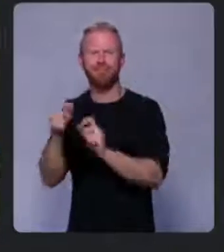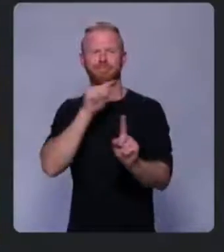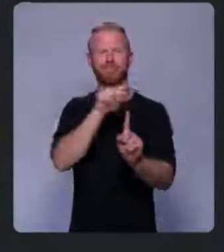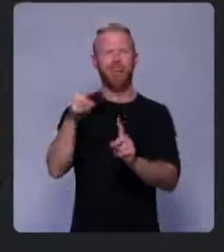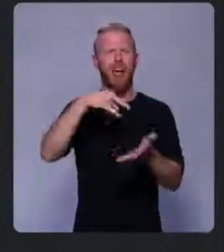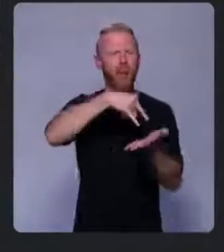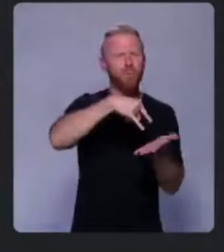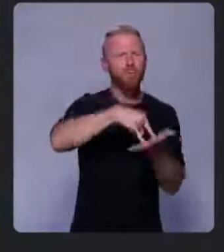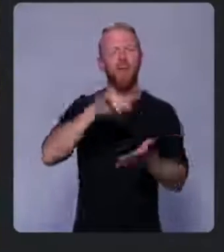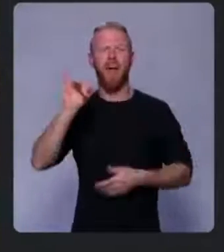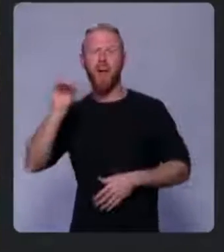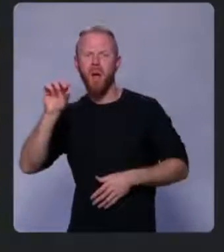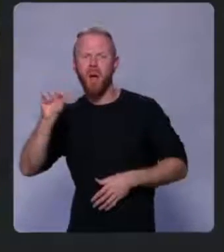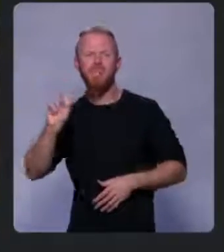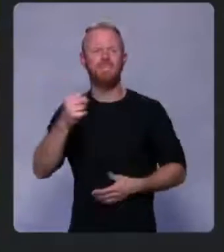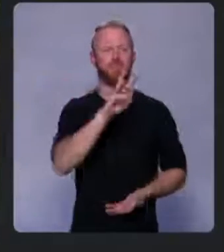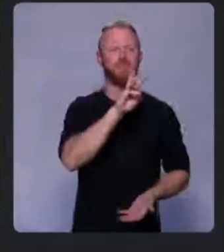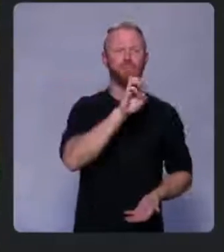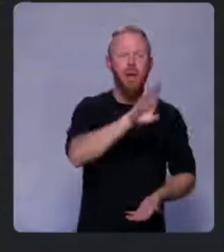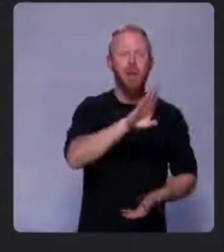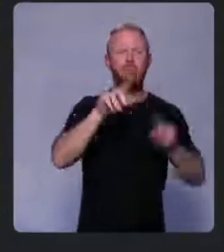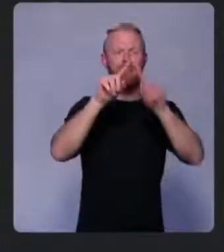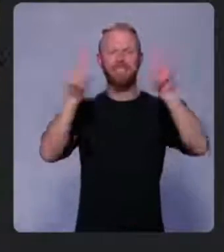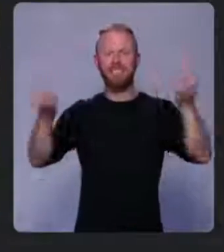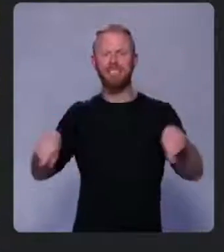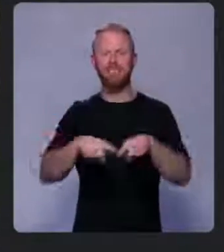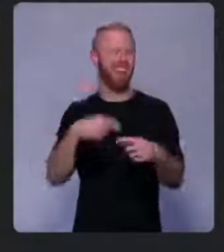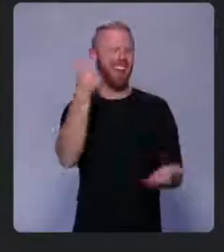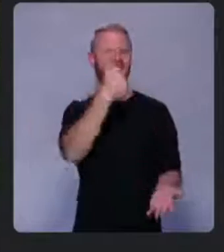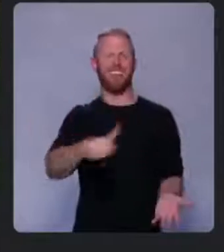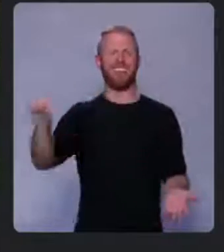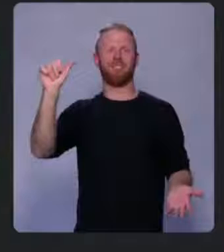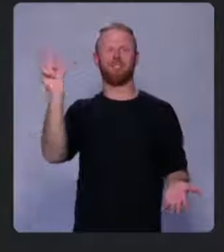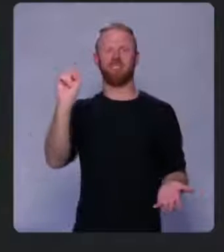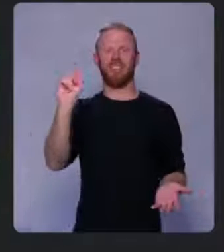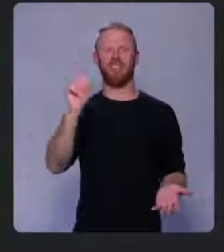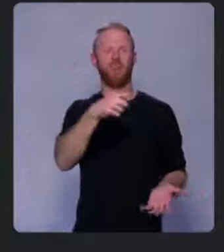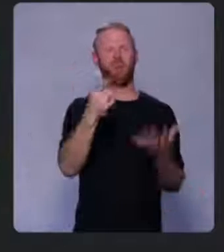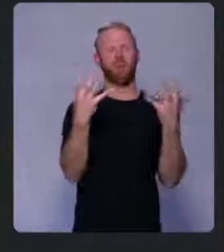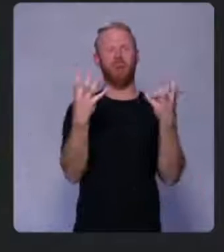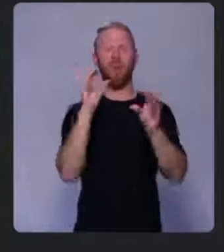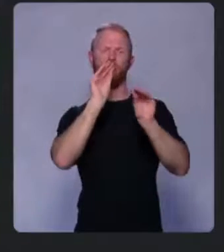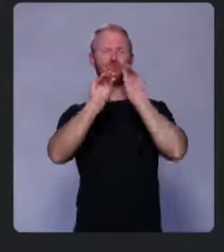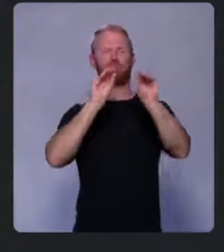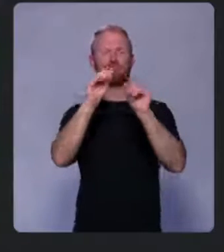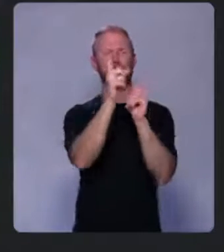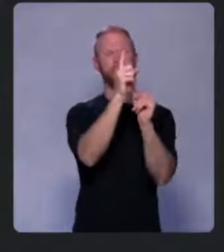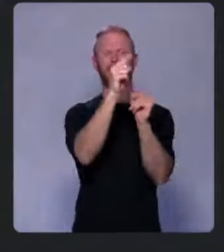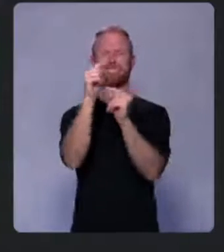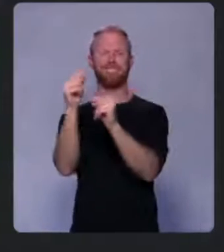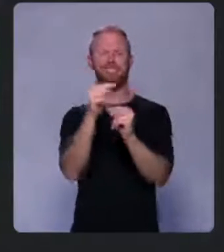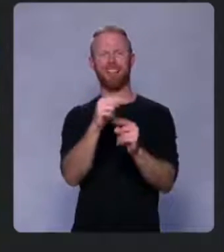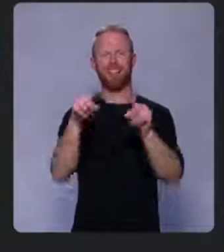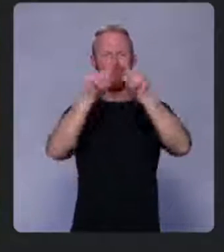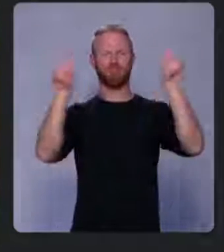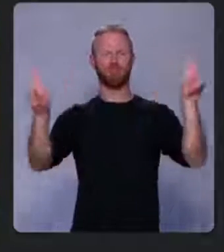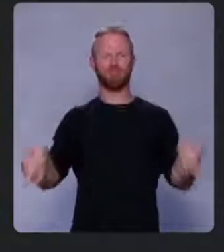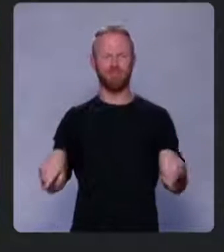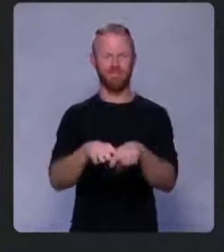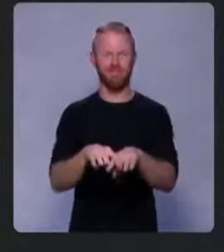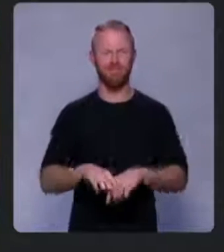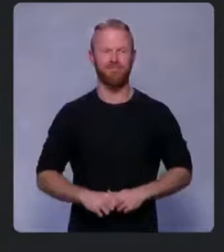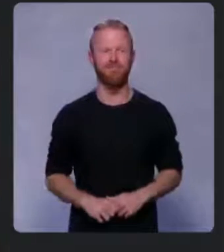the developers to build beautiful experiences or anywhere that you might want to paint pixels on the screen. With Flutter, it's